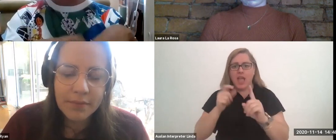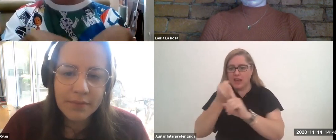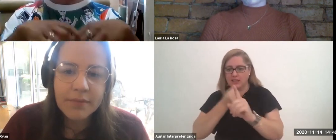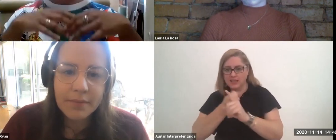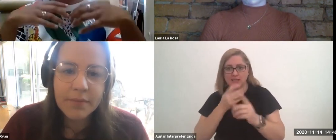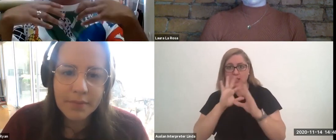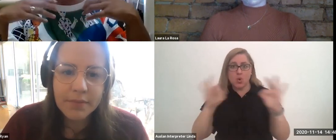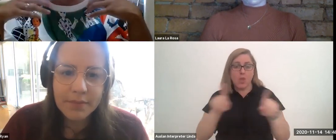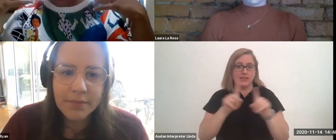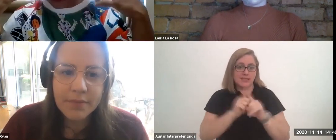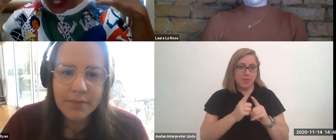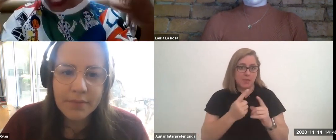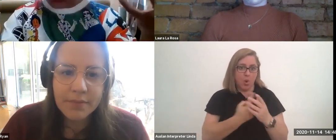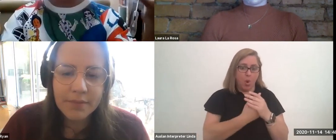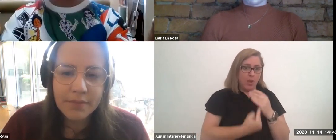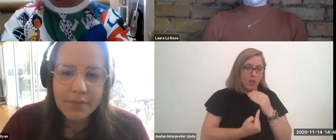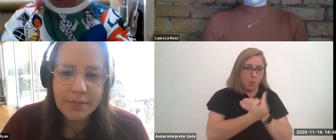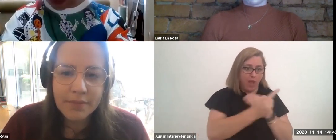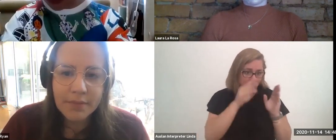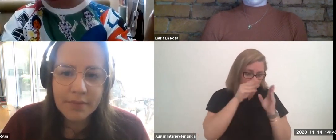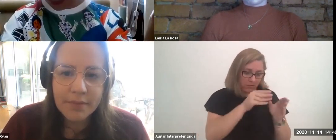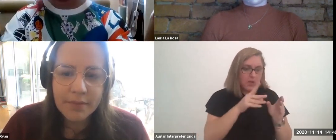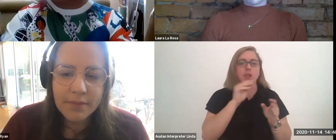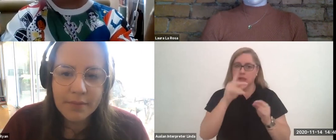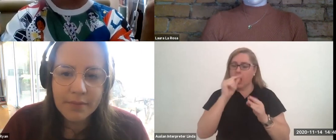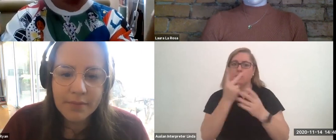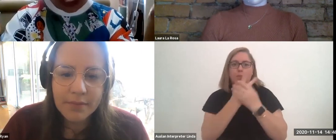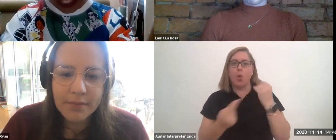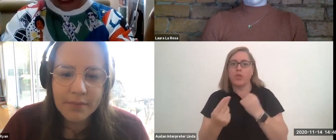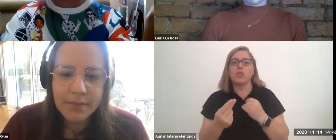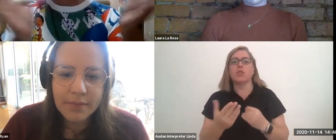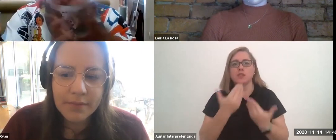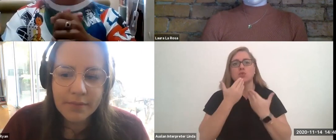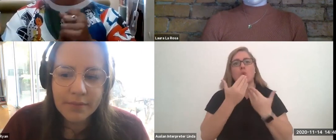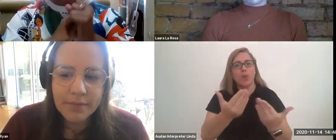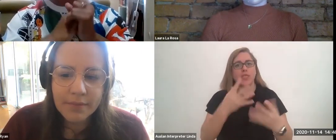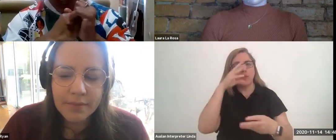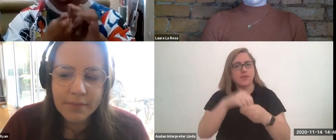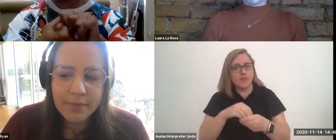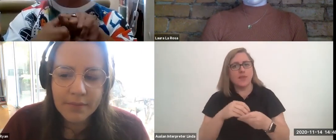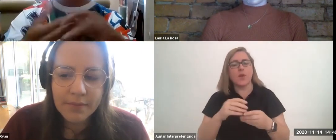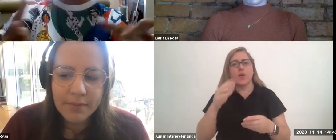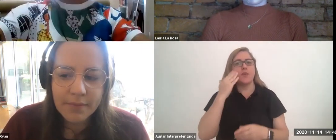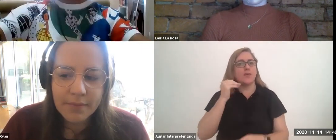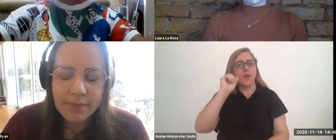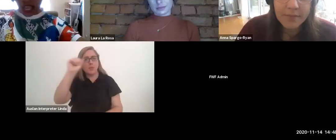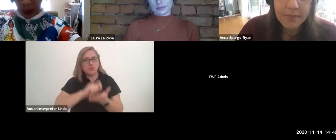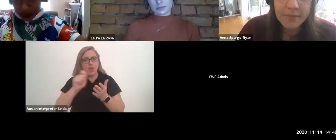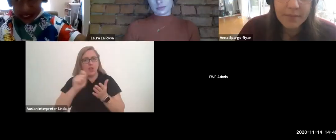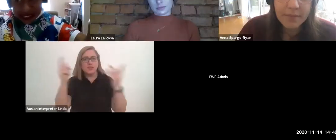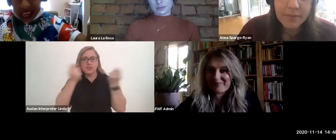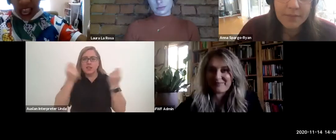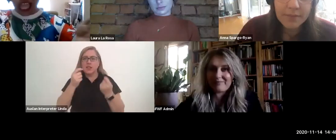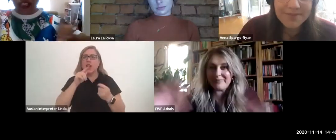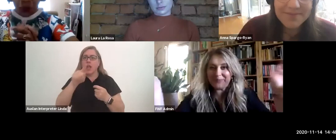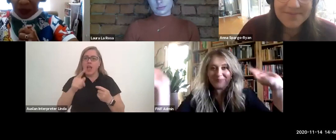exclusive. And thank you for being a part of the Feminist Writers Festival for 2020. I invite you all to turn on your